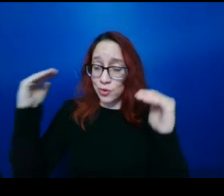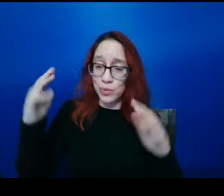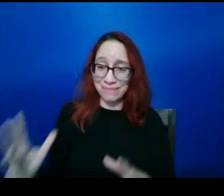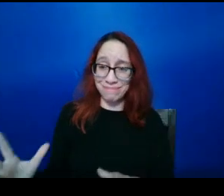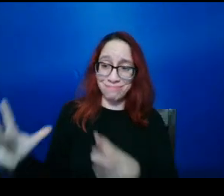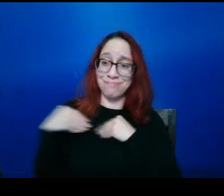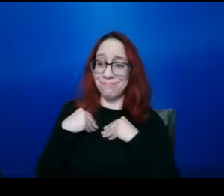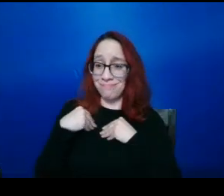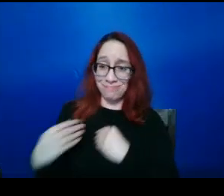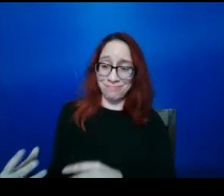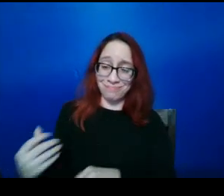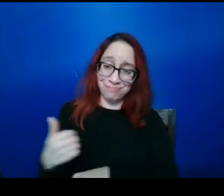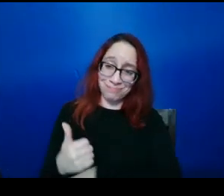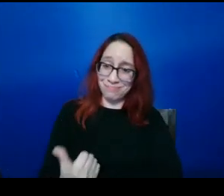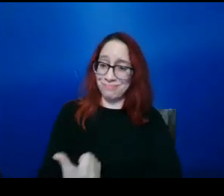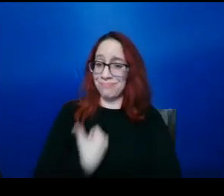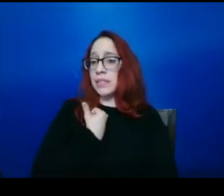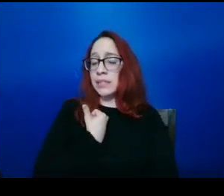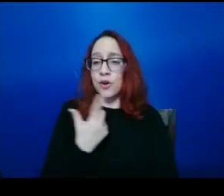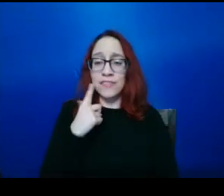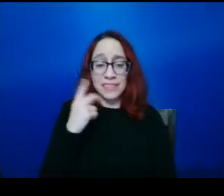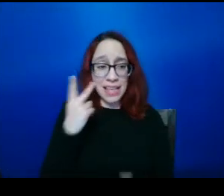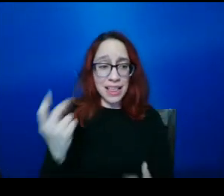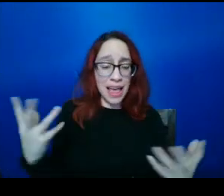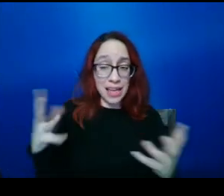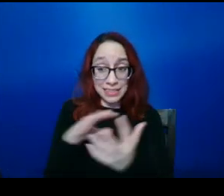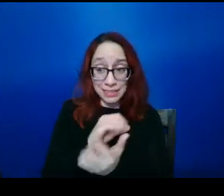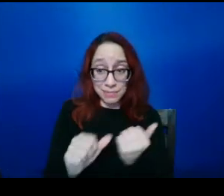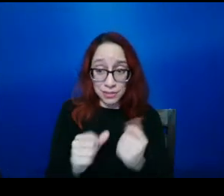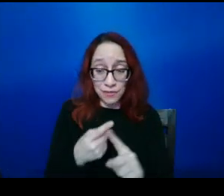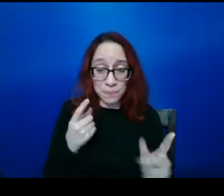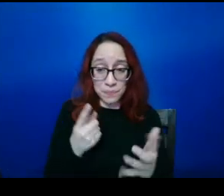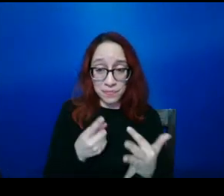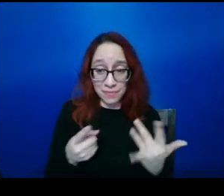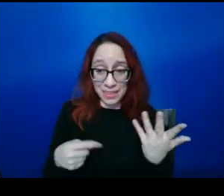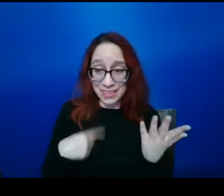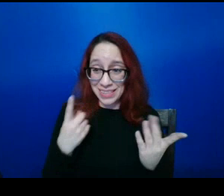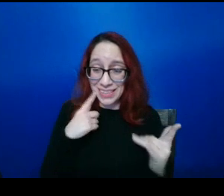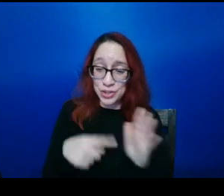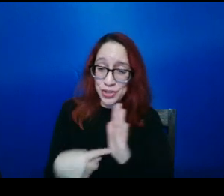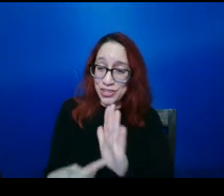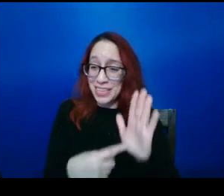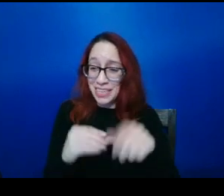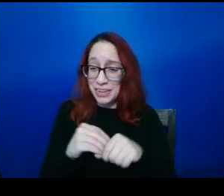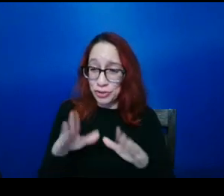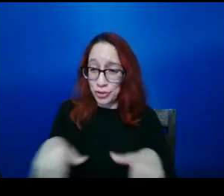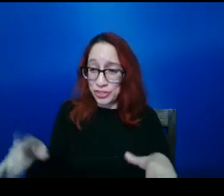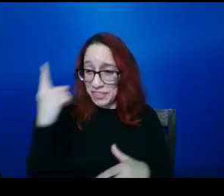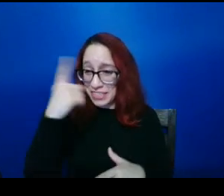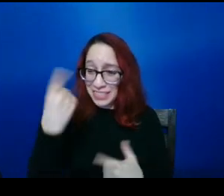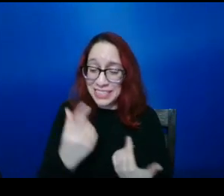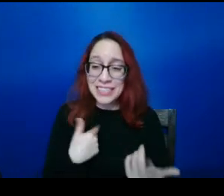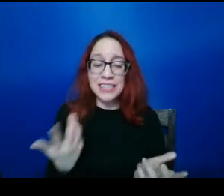for that. We've seen a lot of damage from all of the things that are being flaunted in our children's faces. So everyone